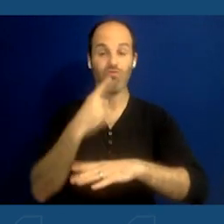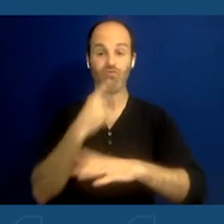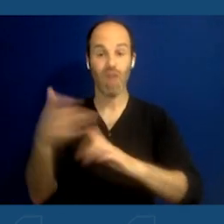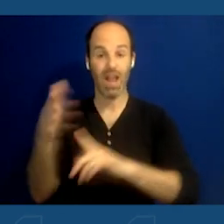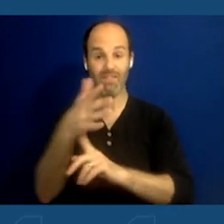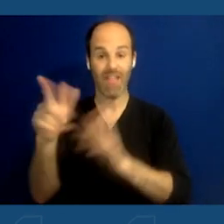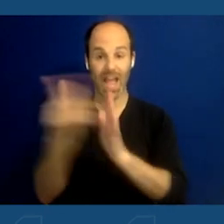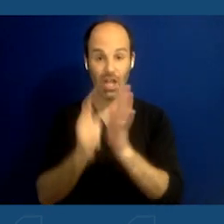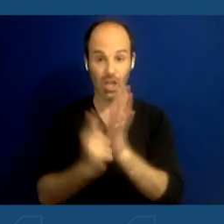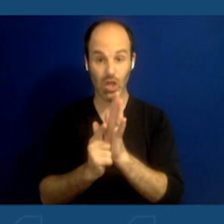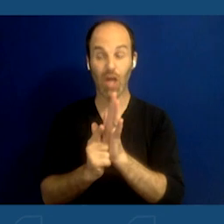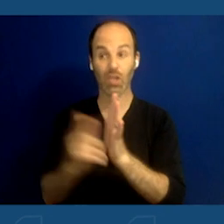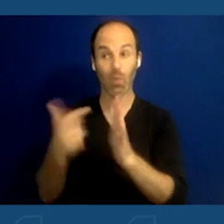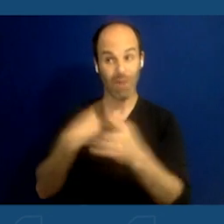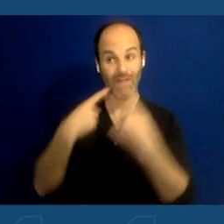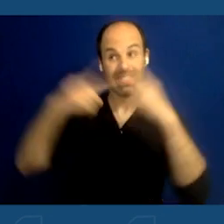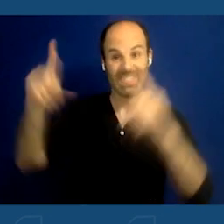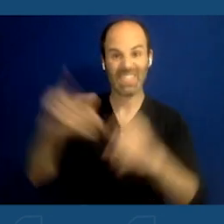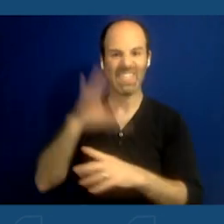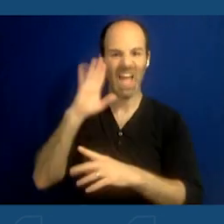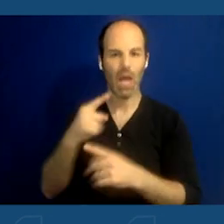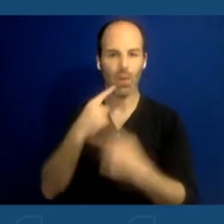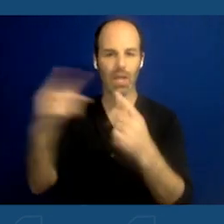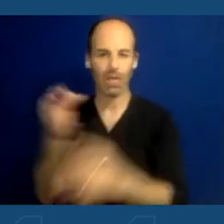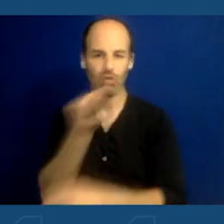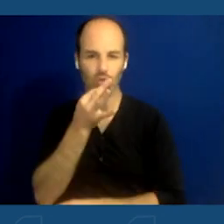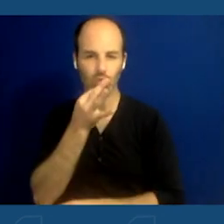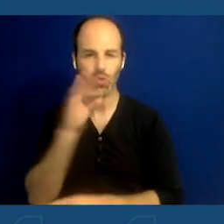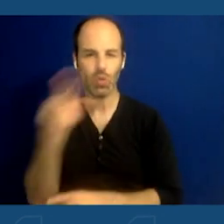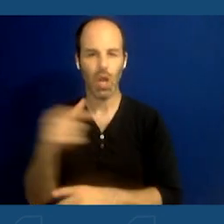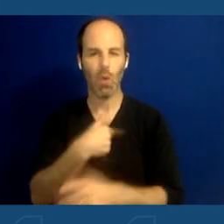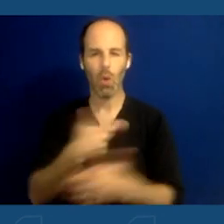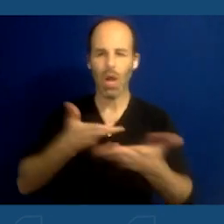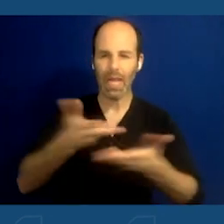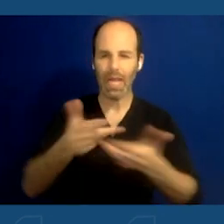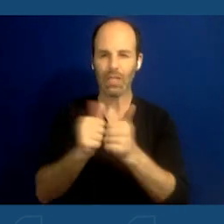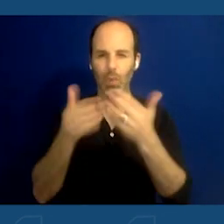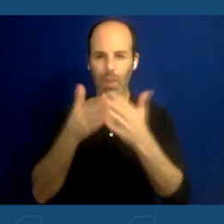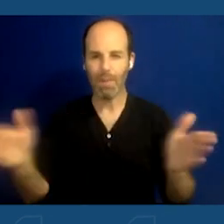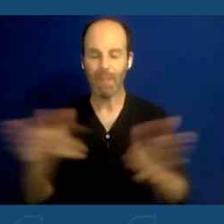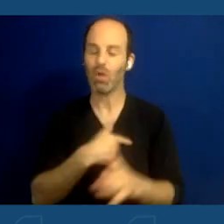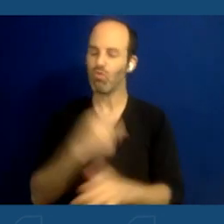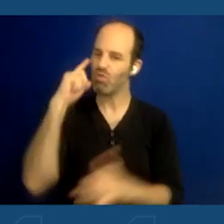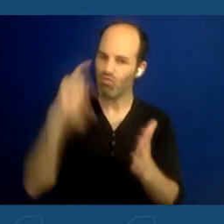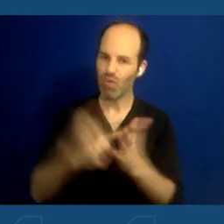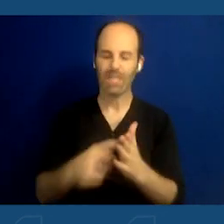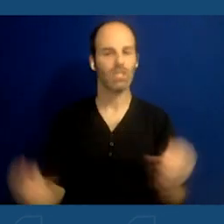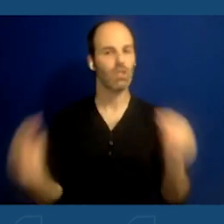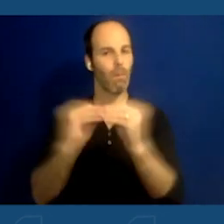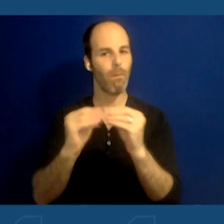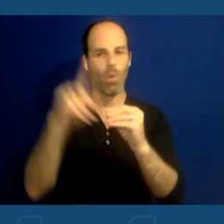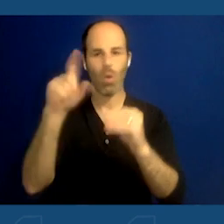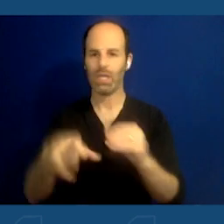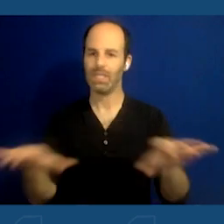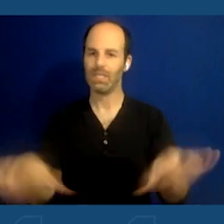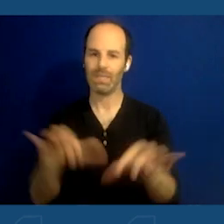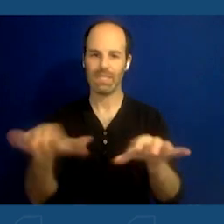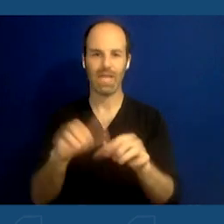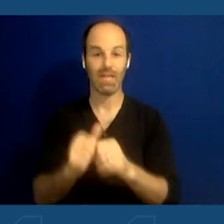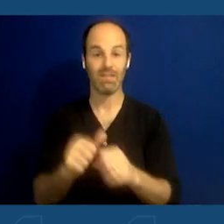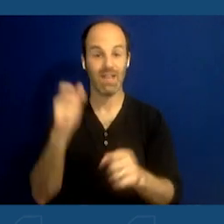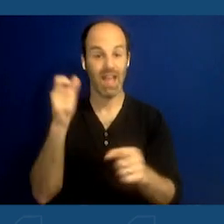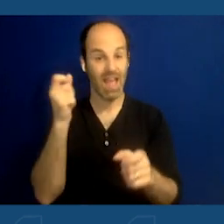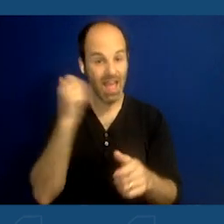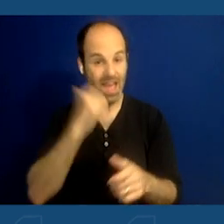continuing to engage with the public to let them know that we recognize there's more to do. We recognize that every single day. As long as there's still